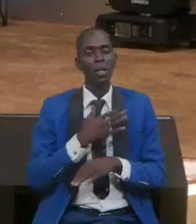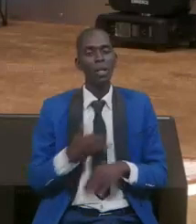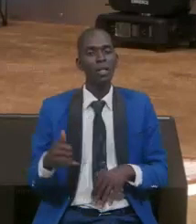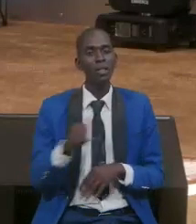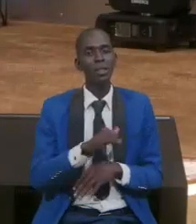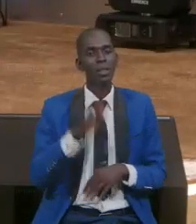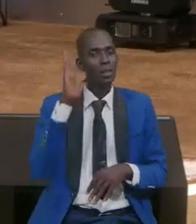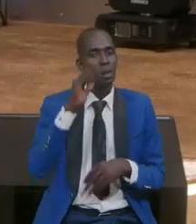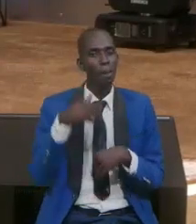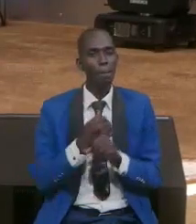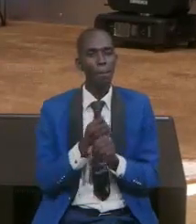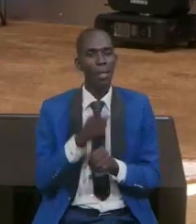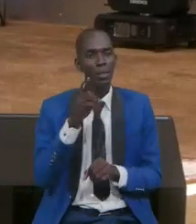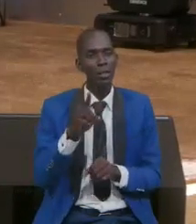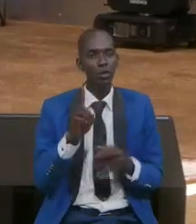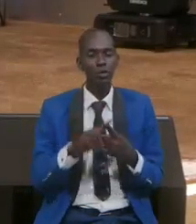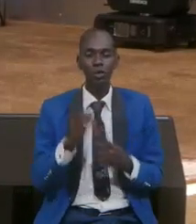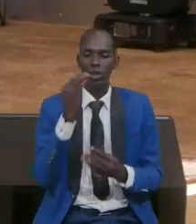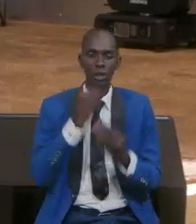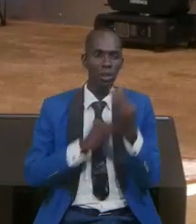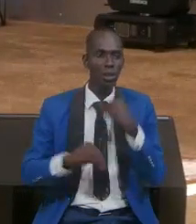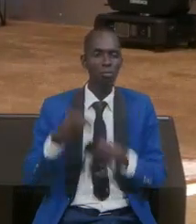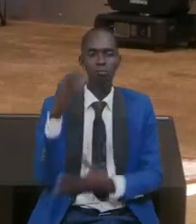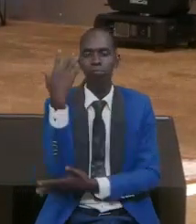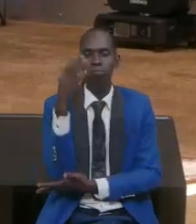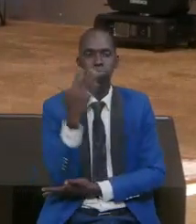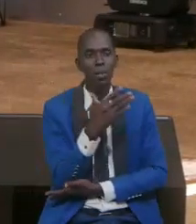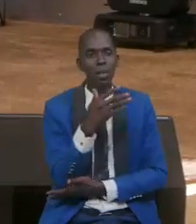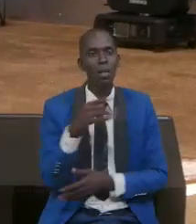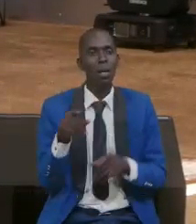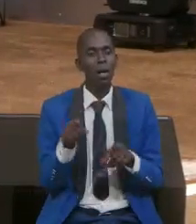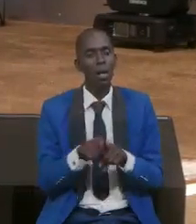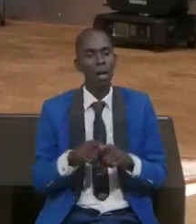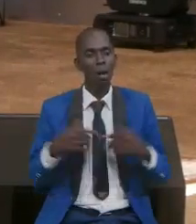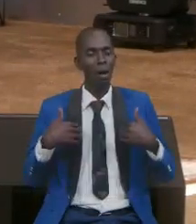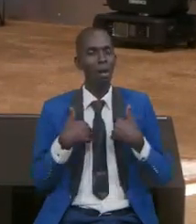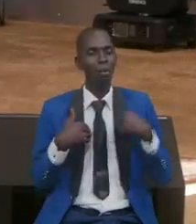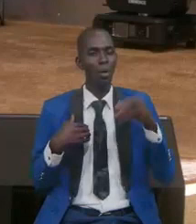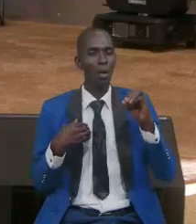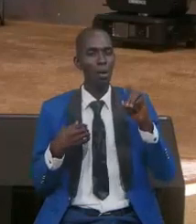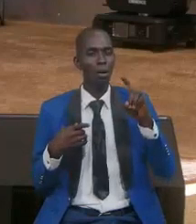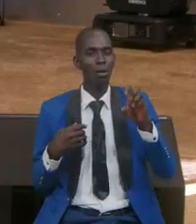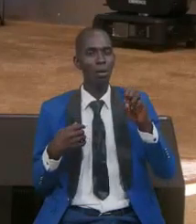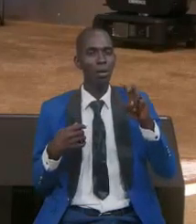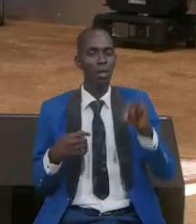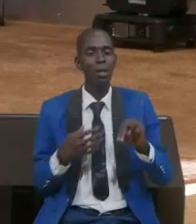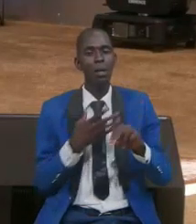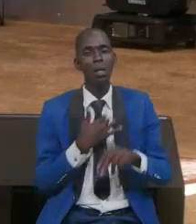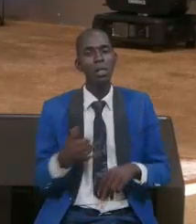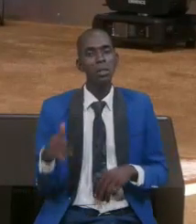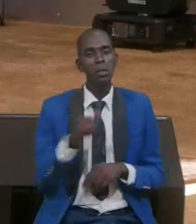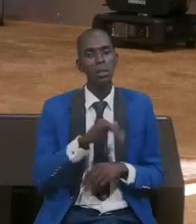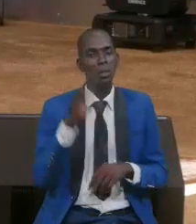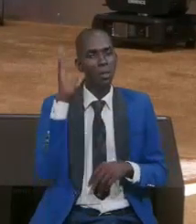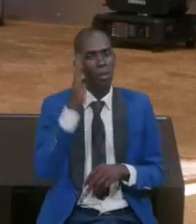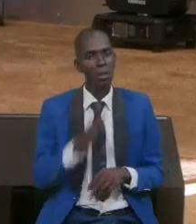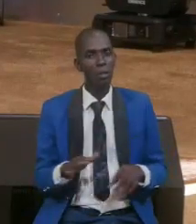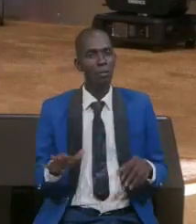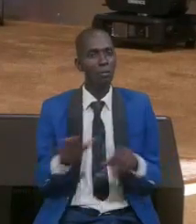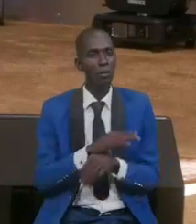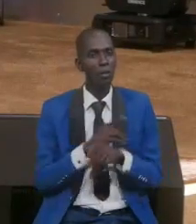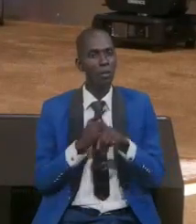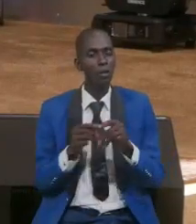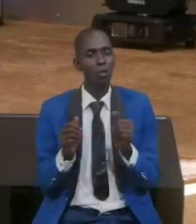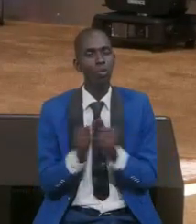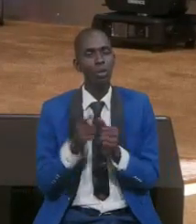shall make thee to eat grass as oxen, and they shall wedge thee with